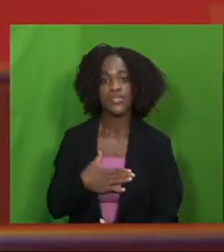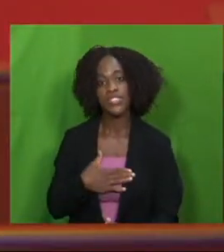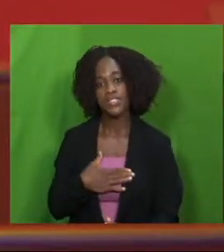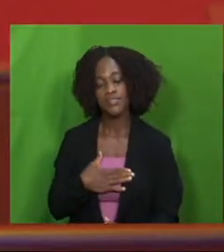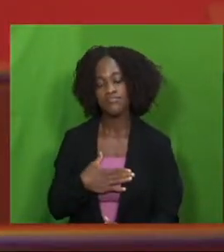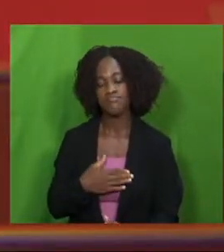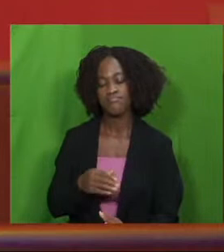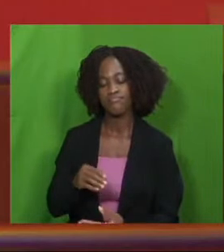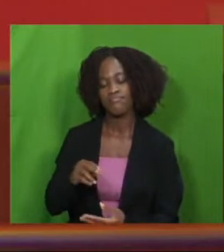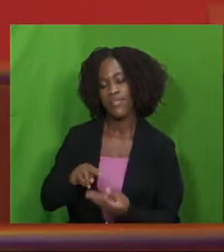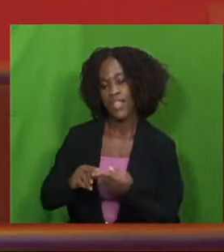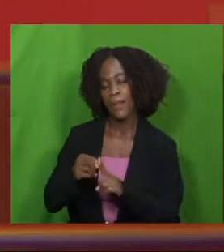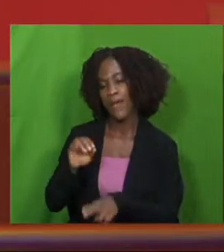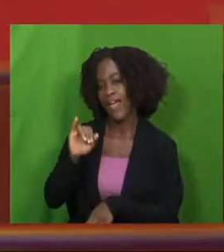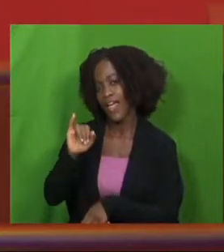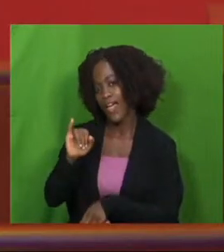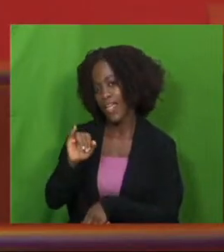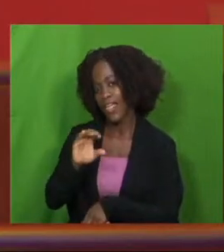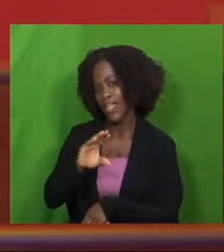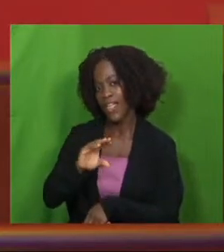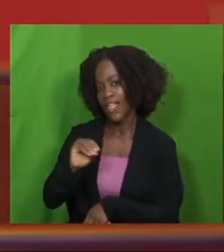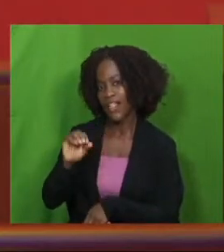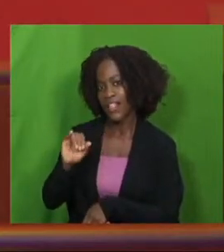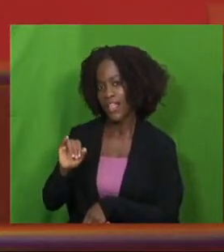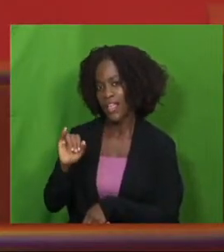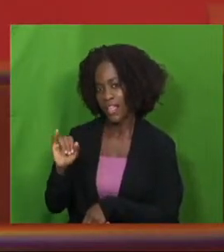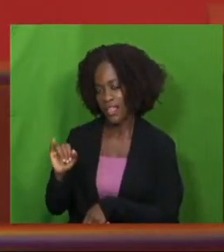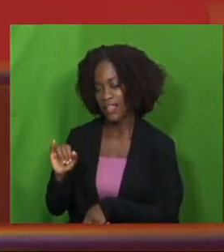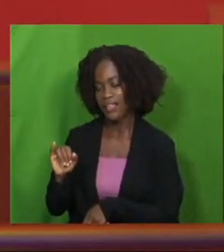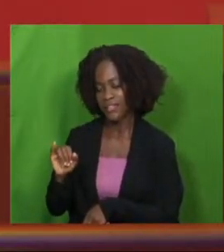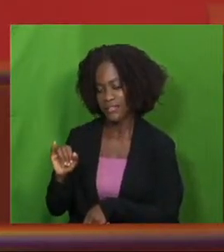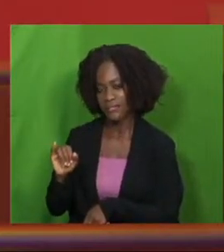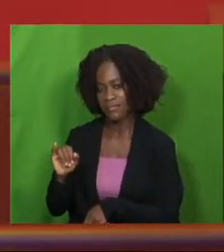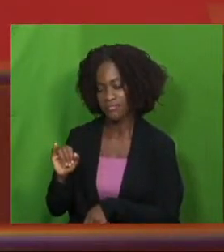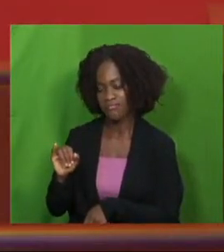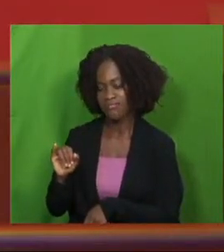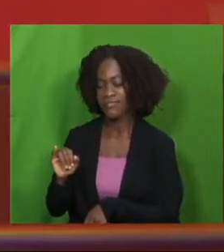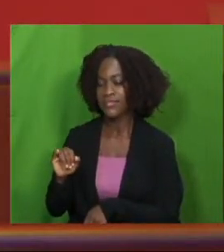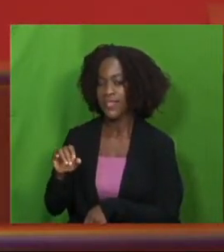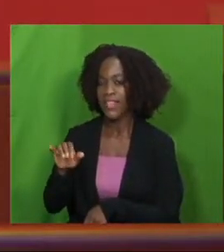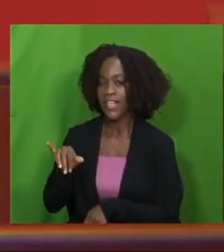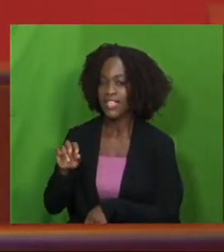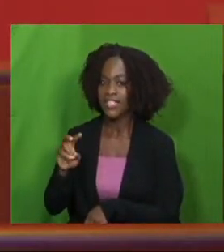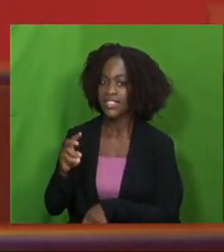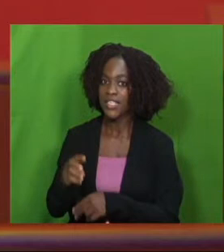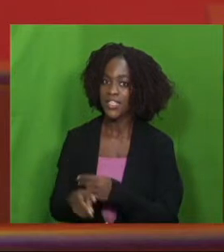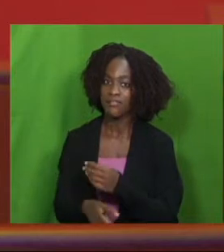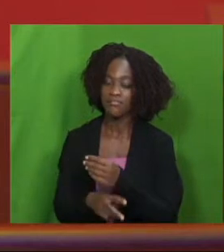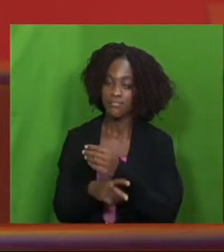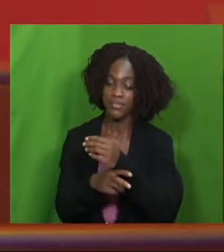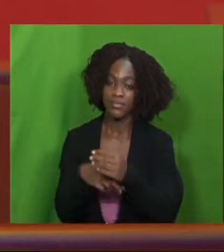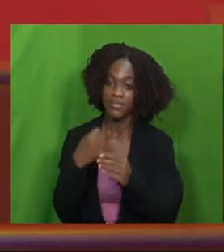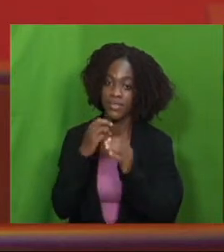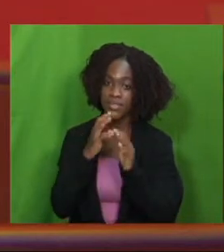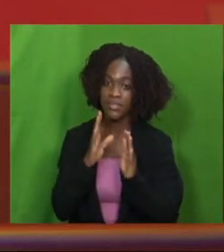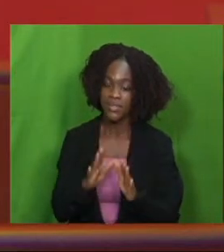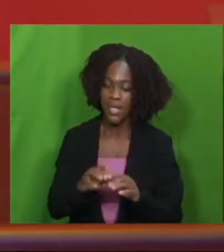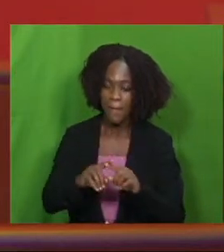2, and that is second Deputy Speaker. But Roman 3 is the first Deputy